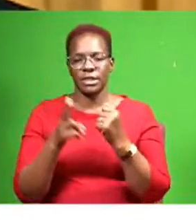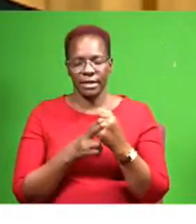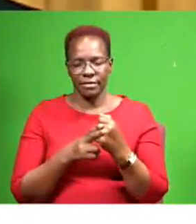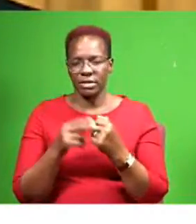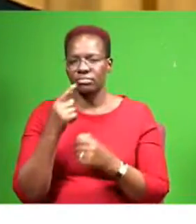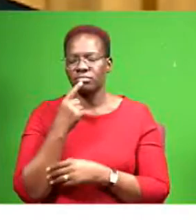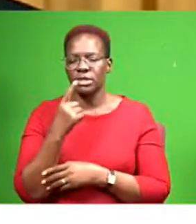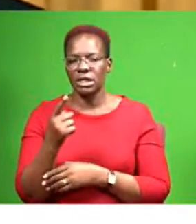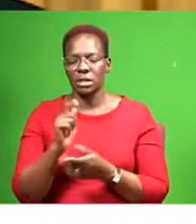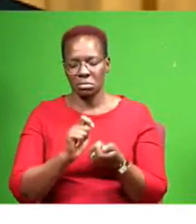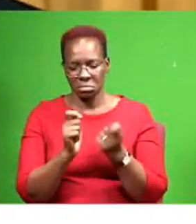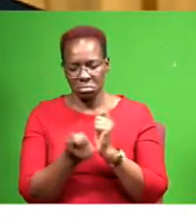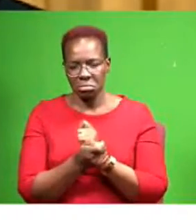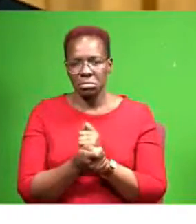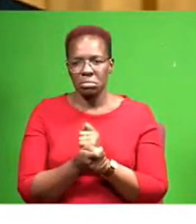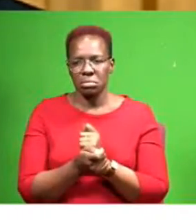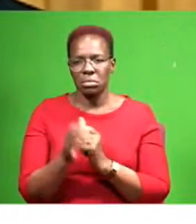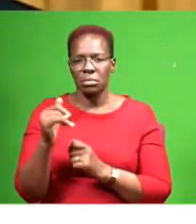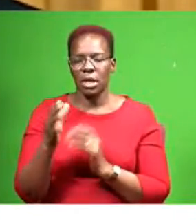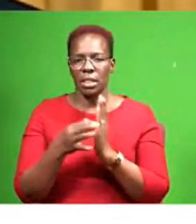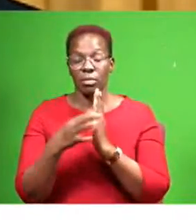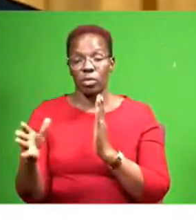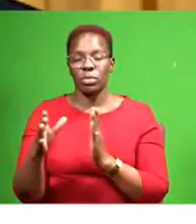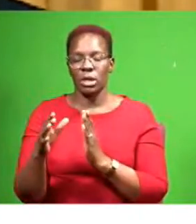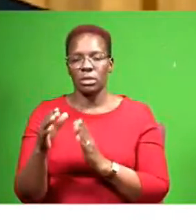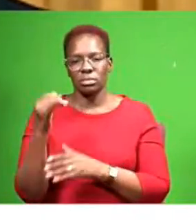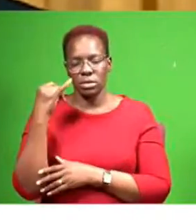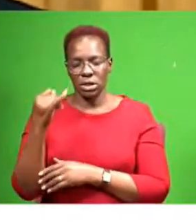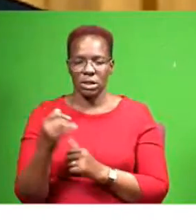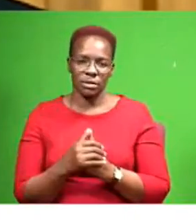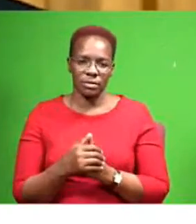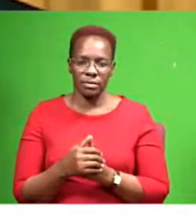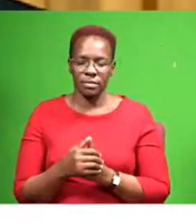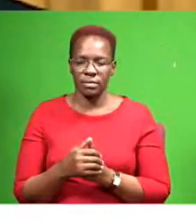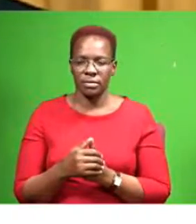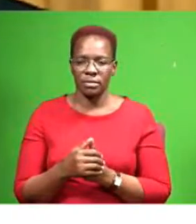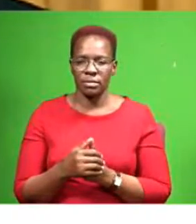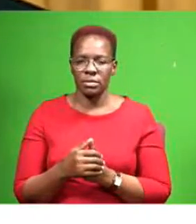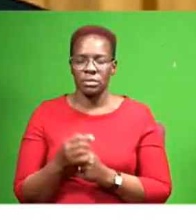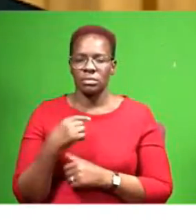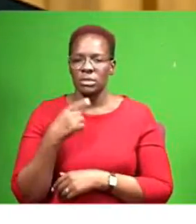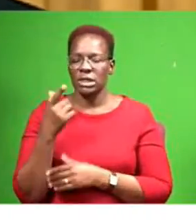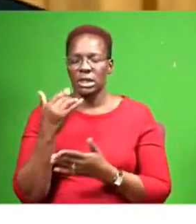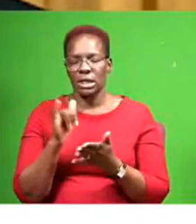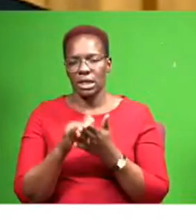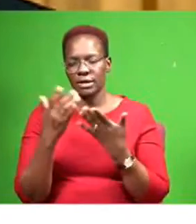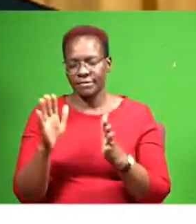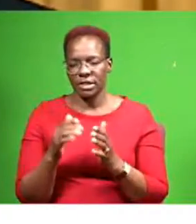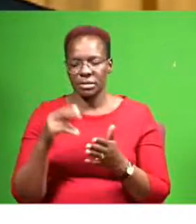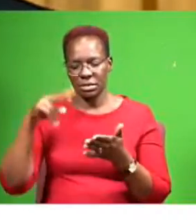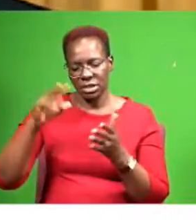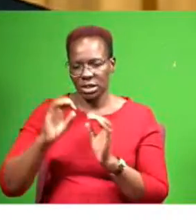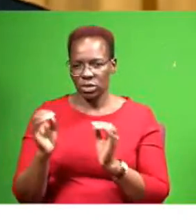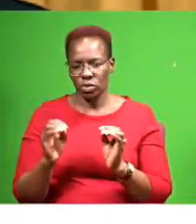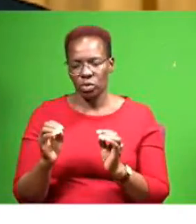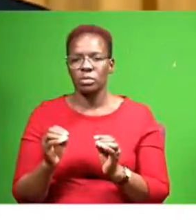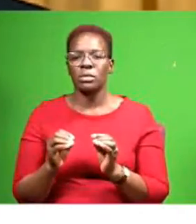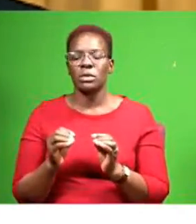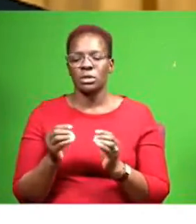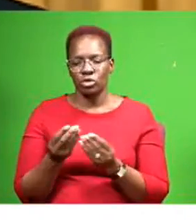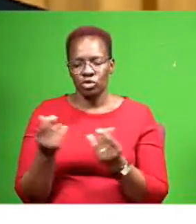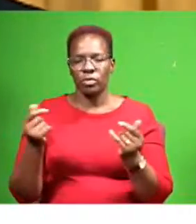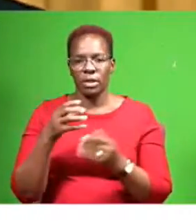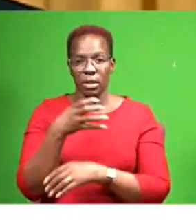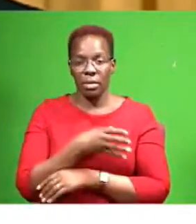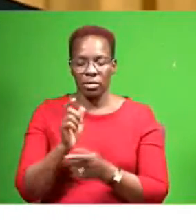for an amendment by a popular initiative. I've quoted that section, but I'll not read. In addressing the power to amend